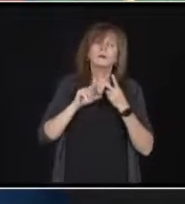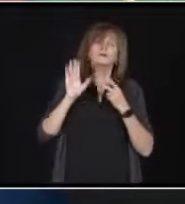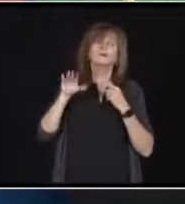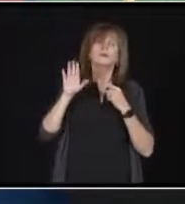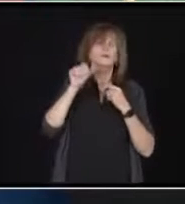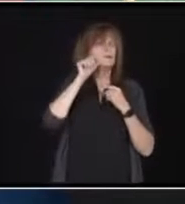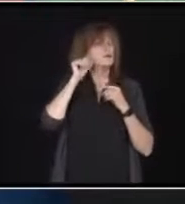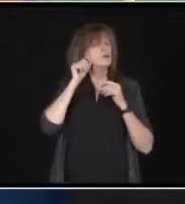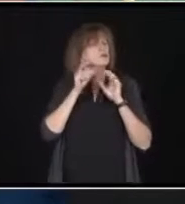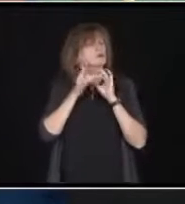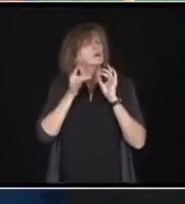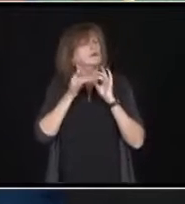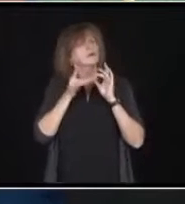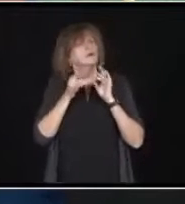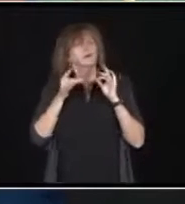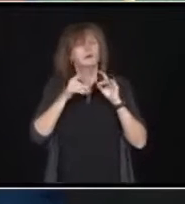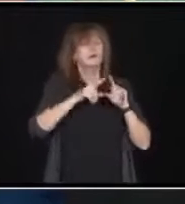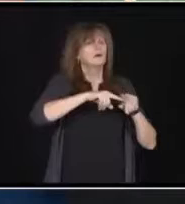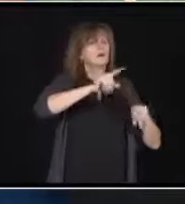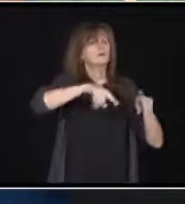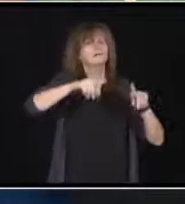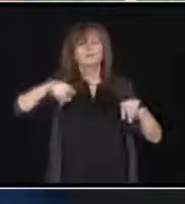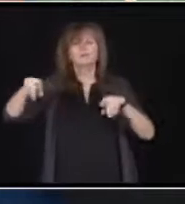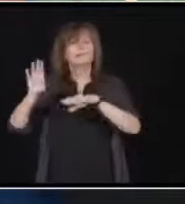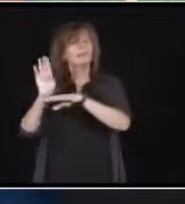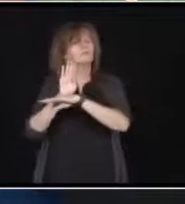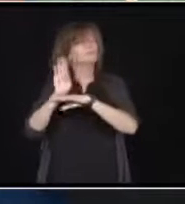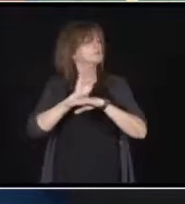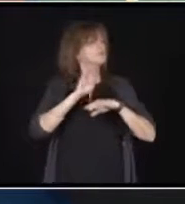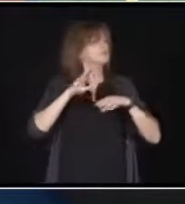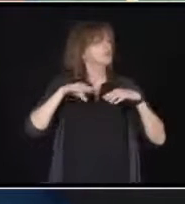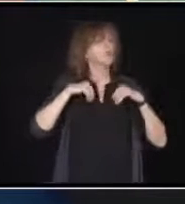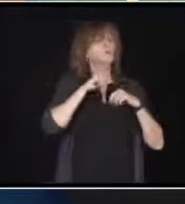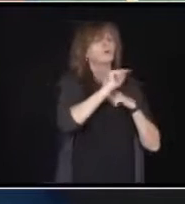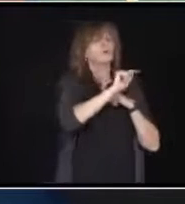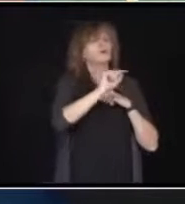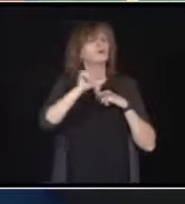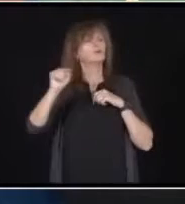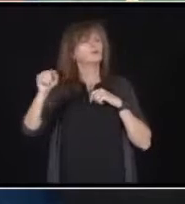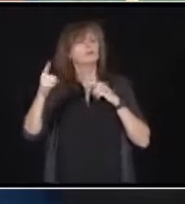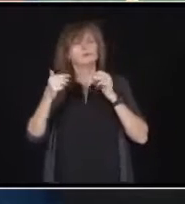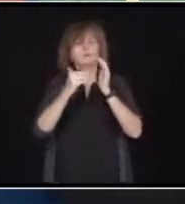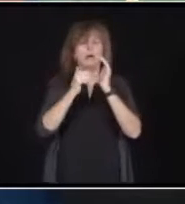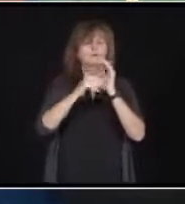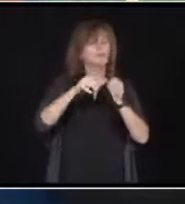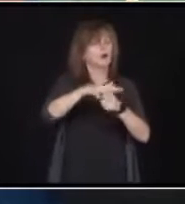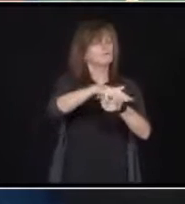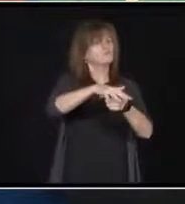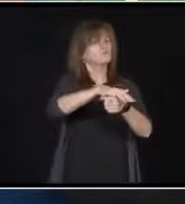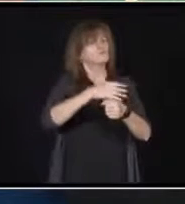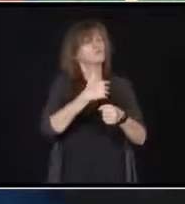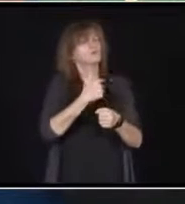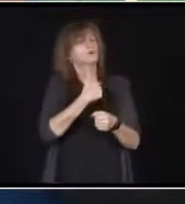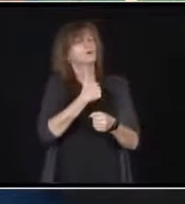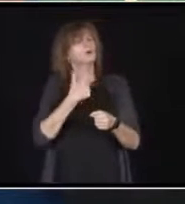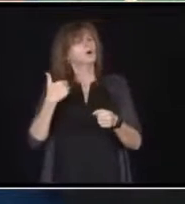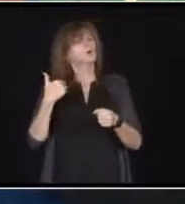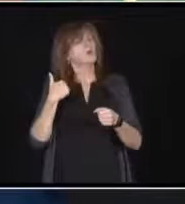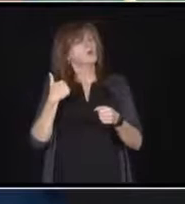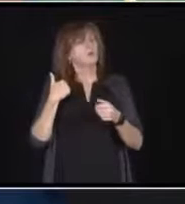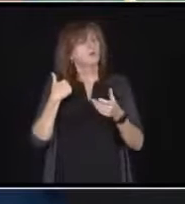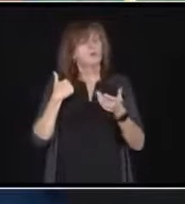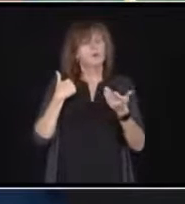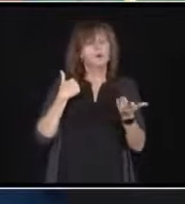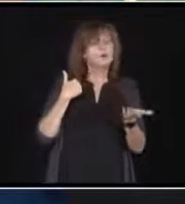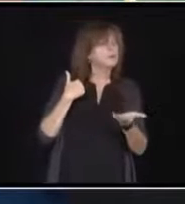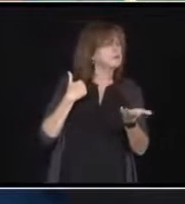business owners. Elaine Scott is the owner of Dwell Gym in downtown Toronto. She says that she spent thousands of dollars after gyms like hers were